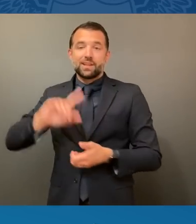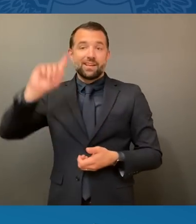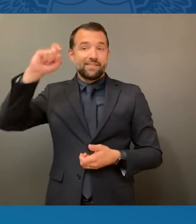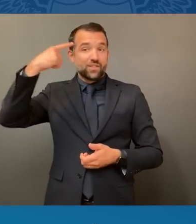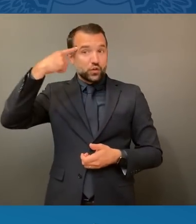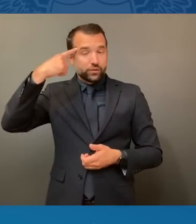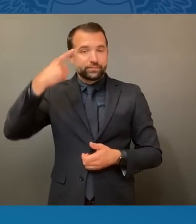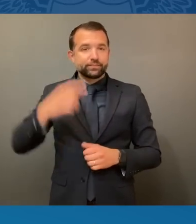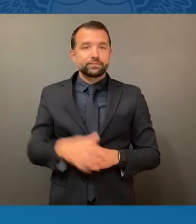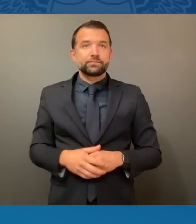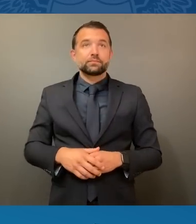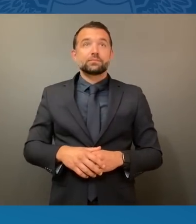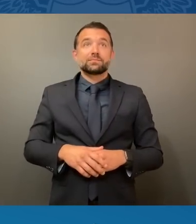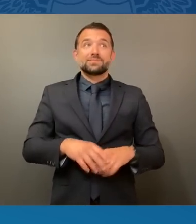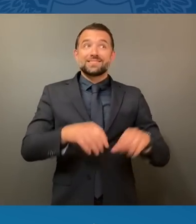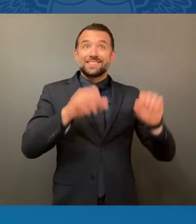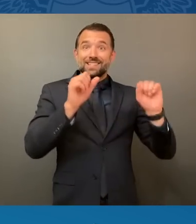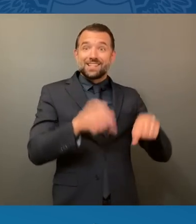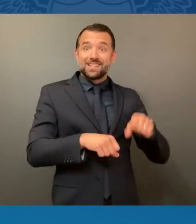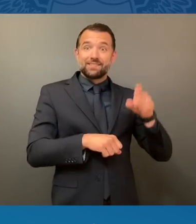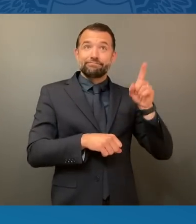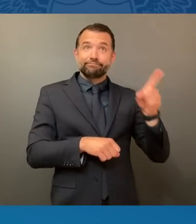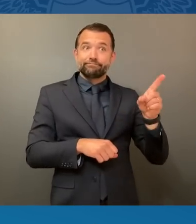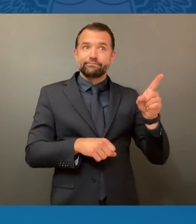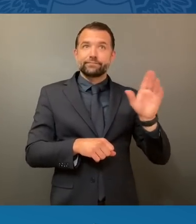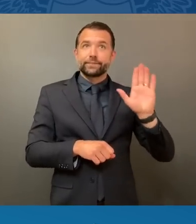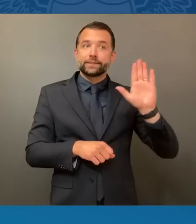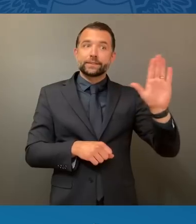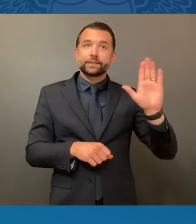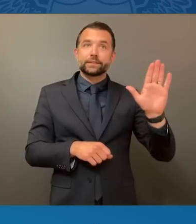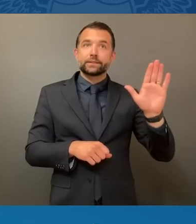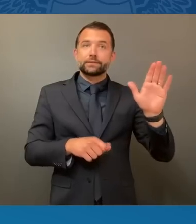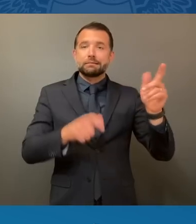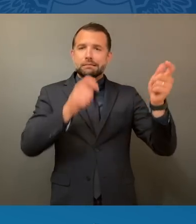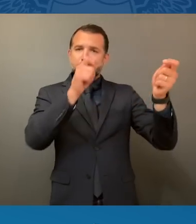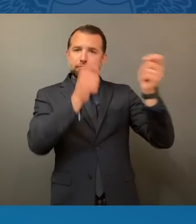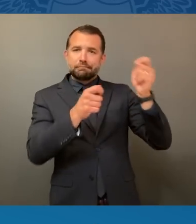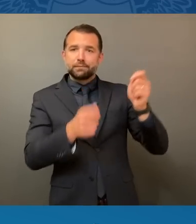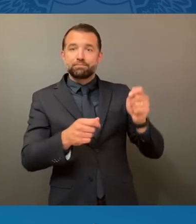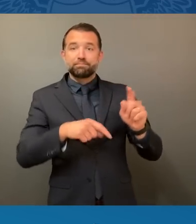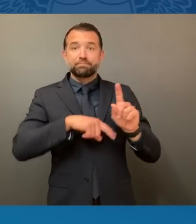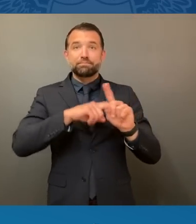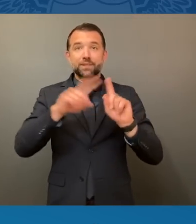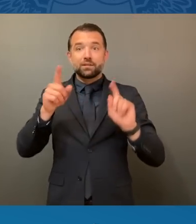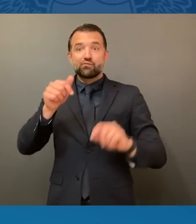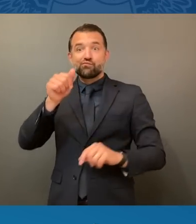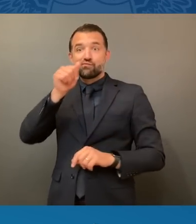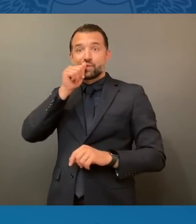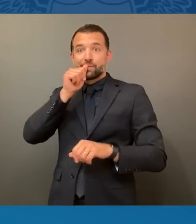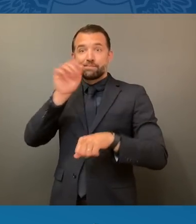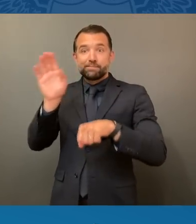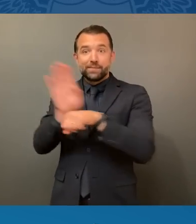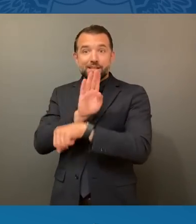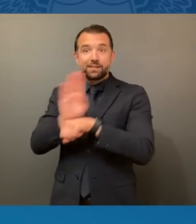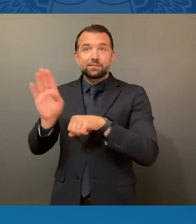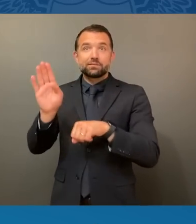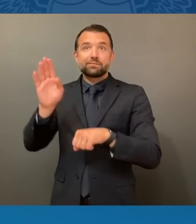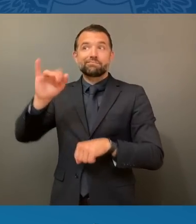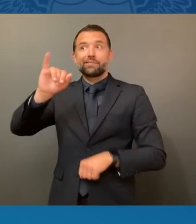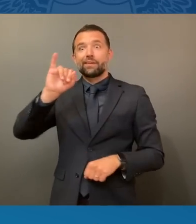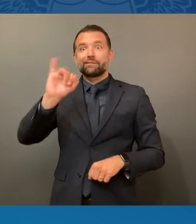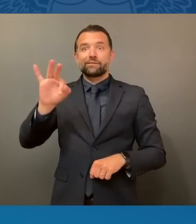scale. But it is the private sector that can often, unburdened by bureaucracy, make a